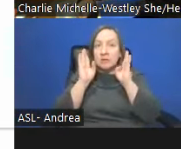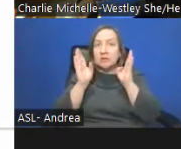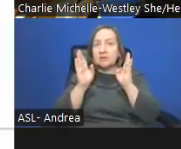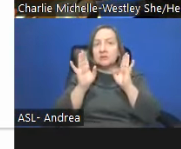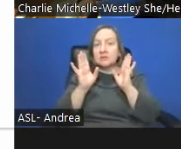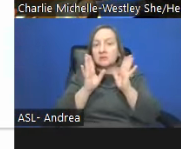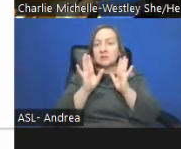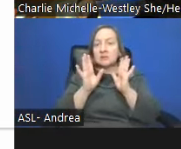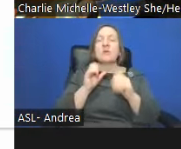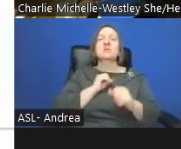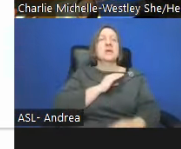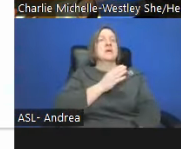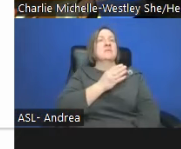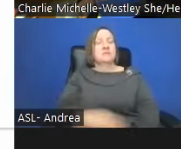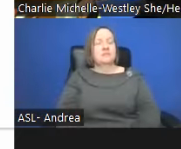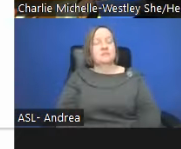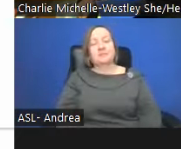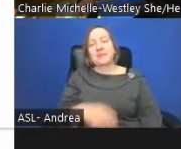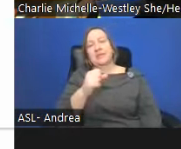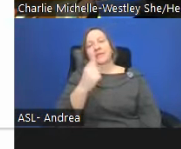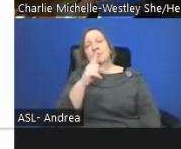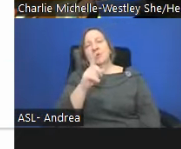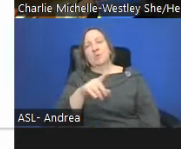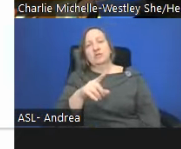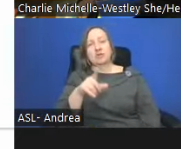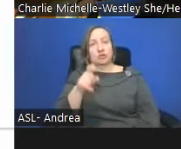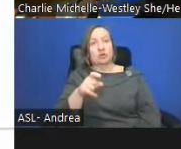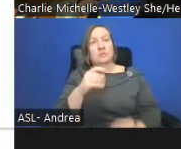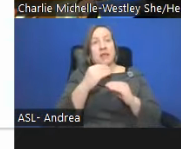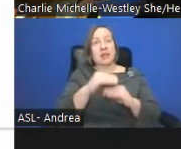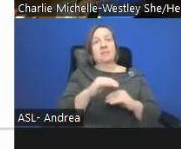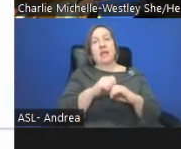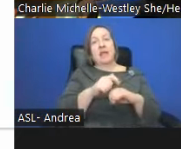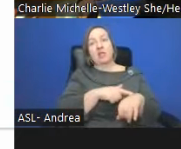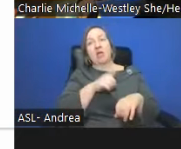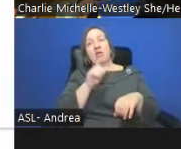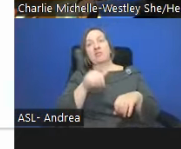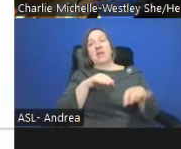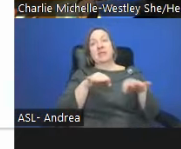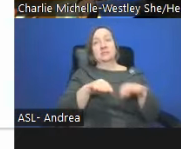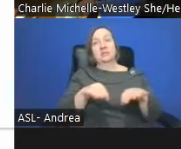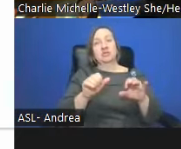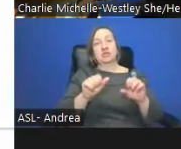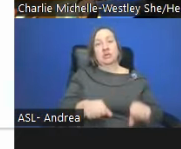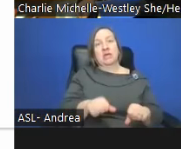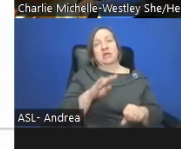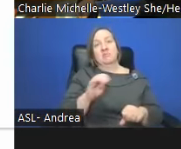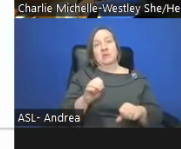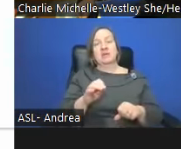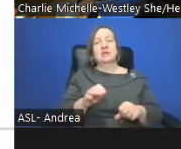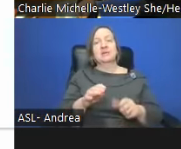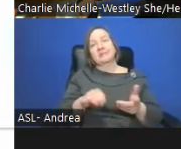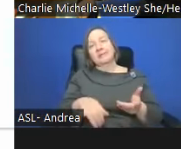okay, staff? Yeah, there is a question on should there be a limit on how long this explanation can be, and this was not determined by